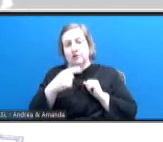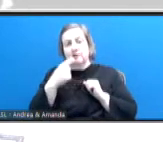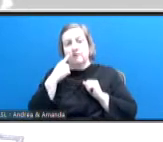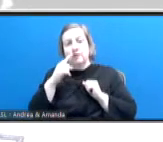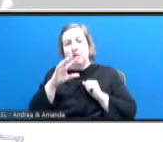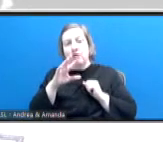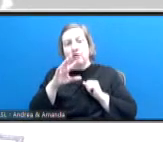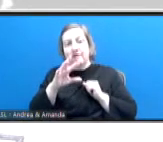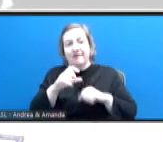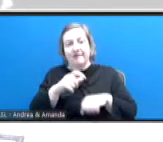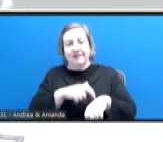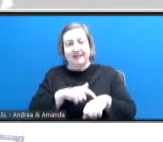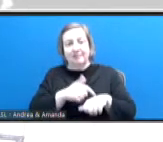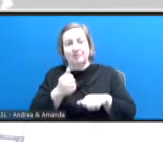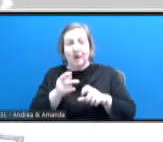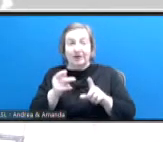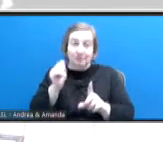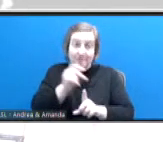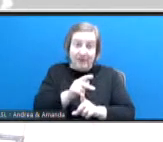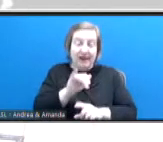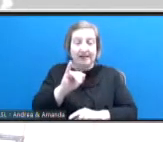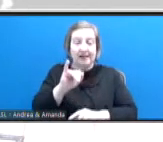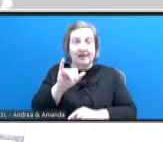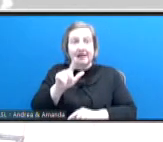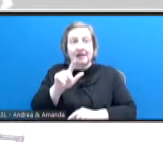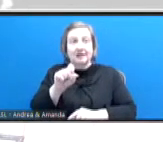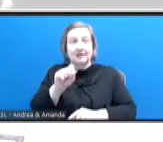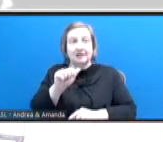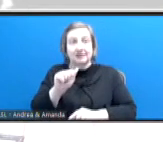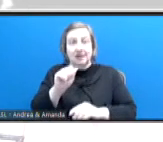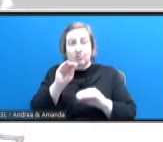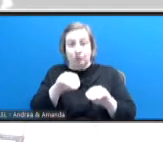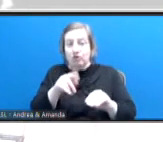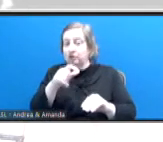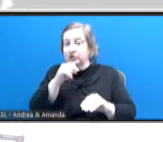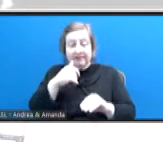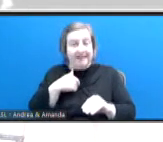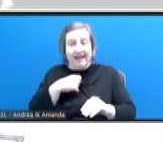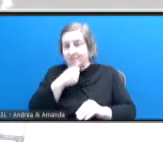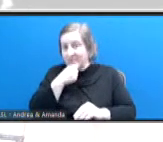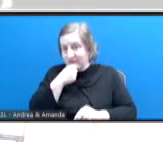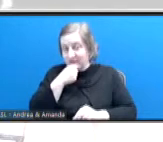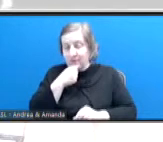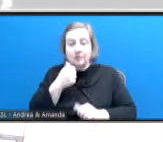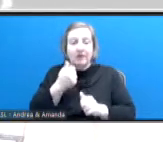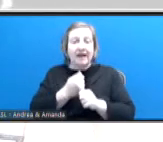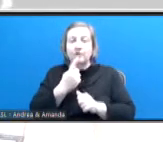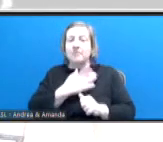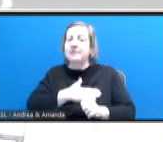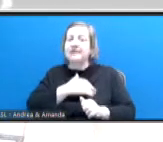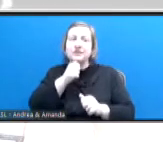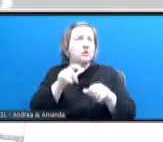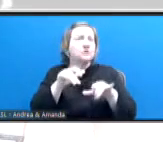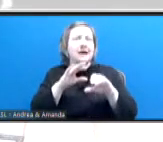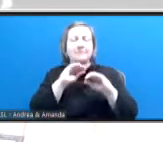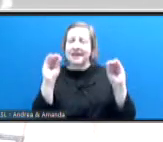500th time, try to get back to, that Ilsa put in. She doesn't have a microphone. So if everyone, please don't type anything right